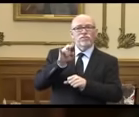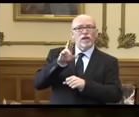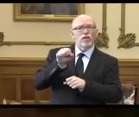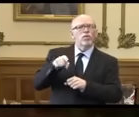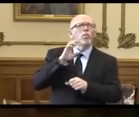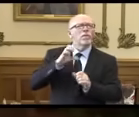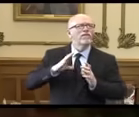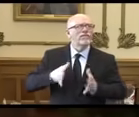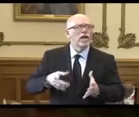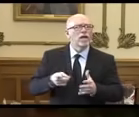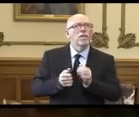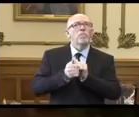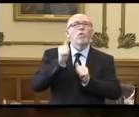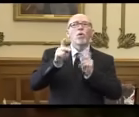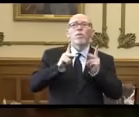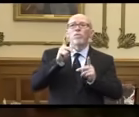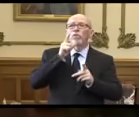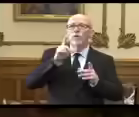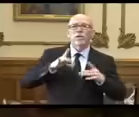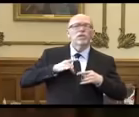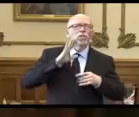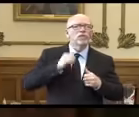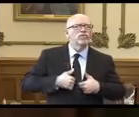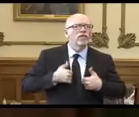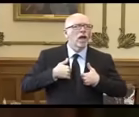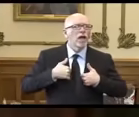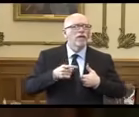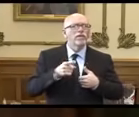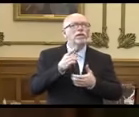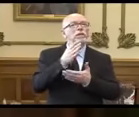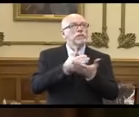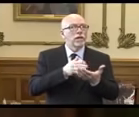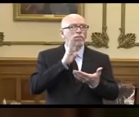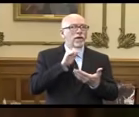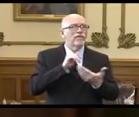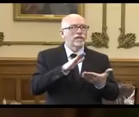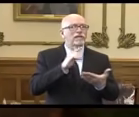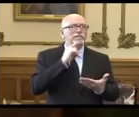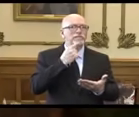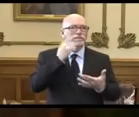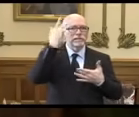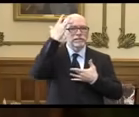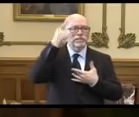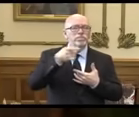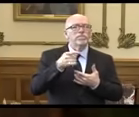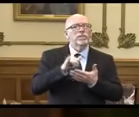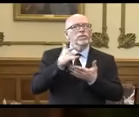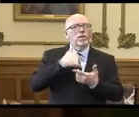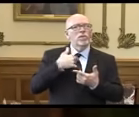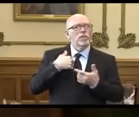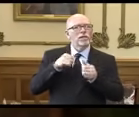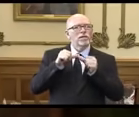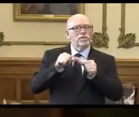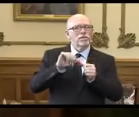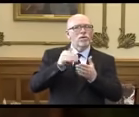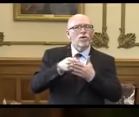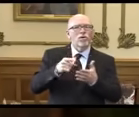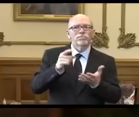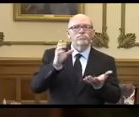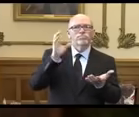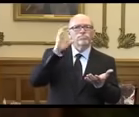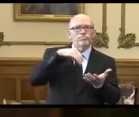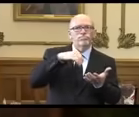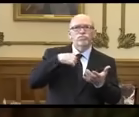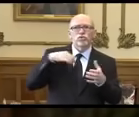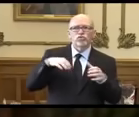okay. Most of the people who get this will survive. But some will face severe illnesses. This is why we have taken all of these unusual and